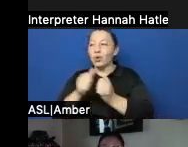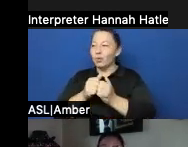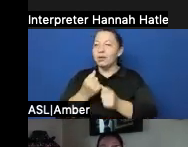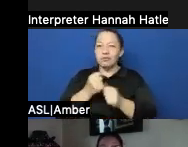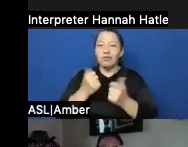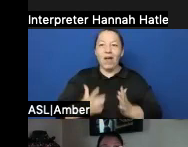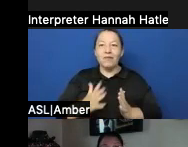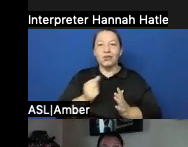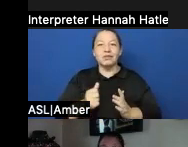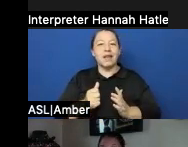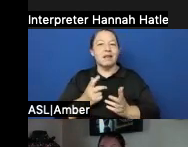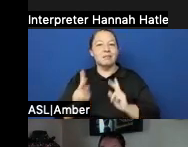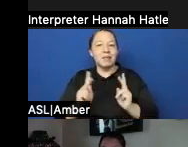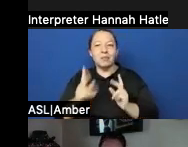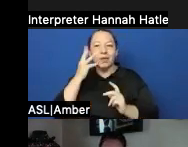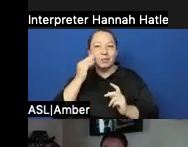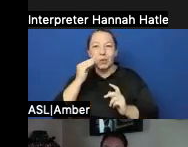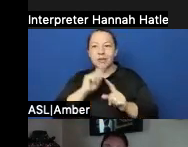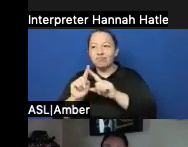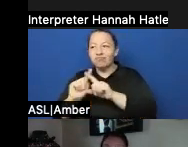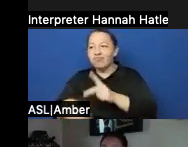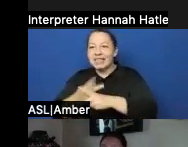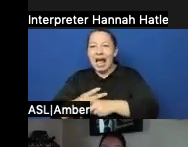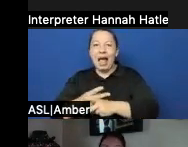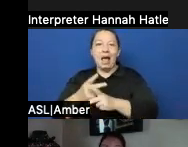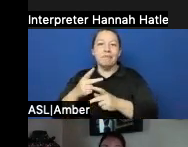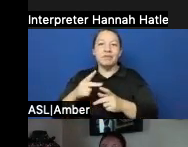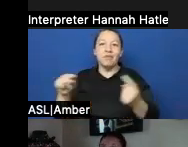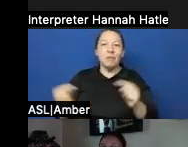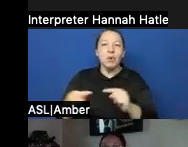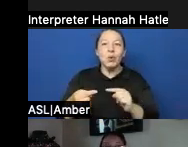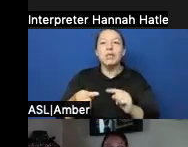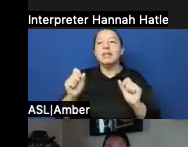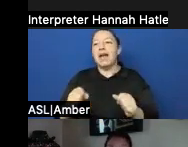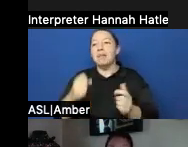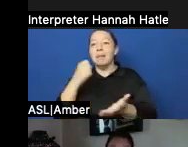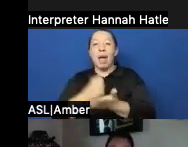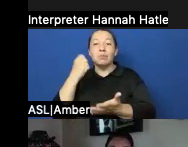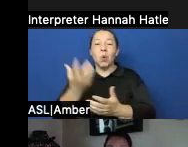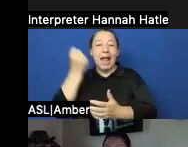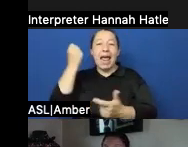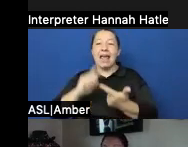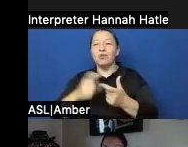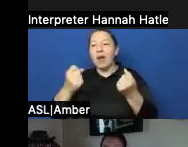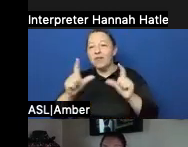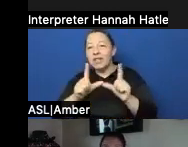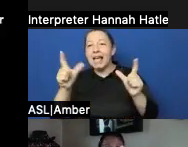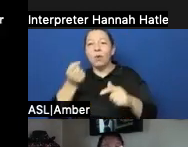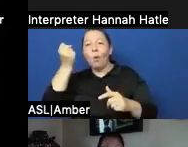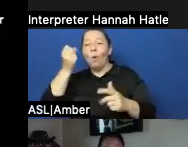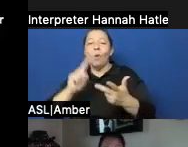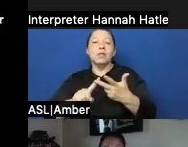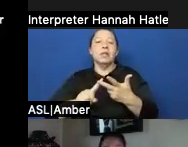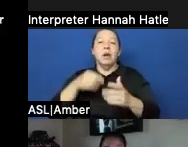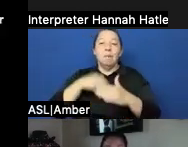kinds of abuse. It can be holding passports, your driver's license, birth certificates, or holding an